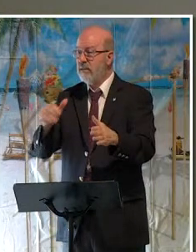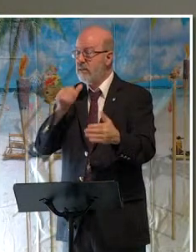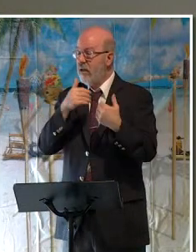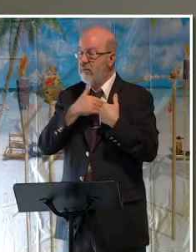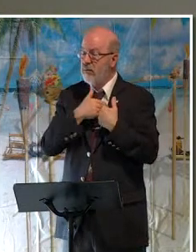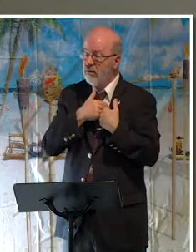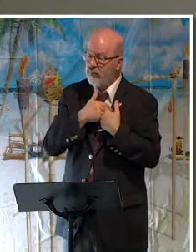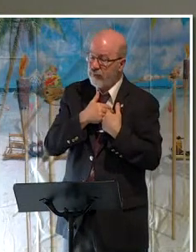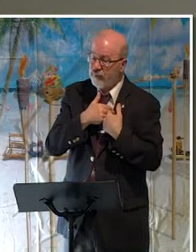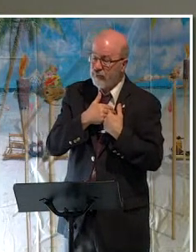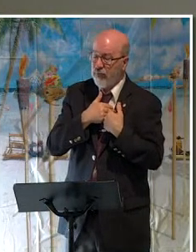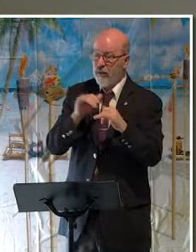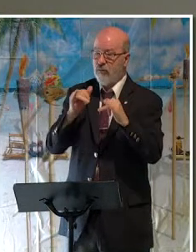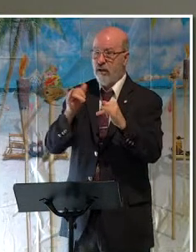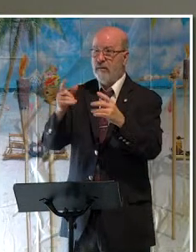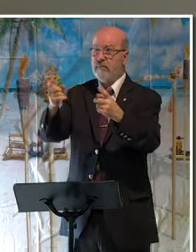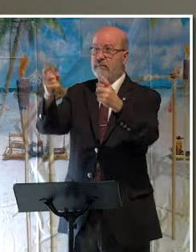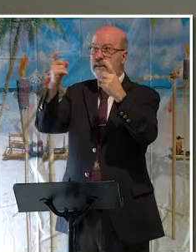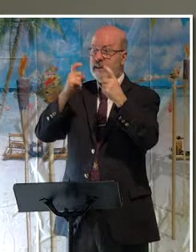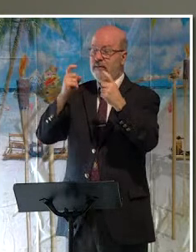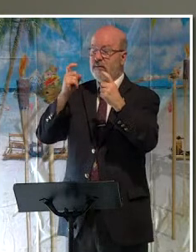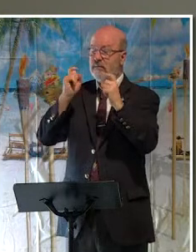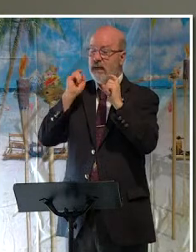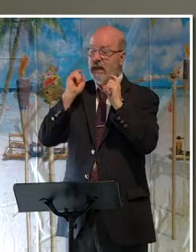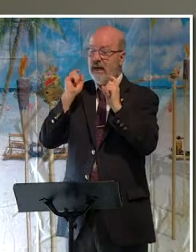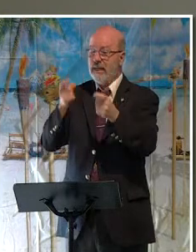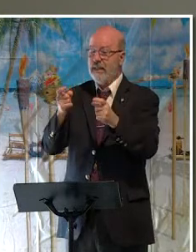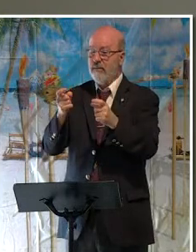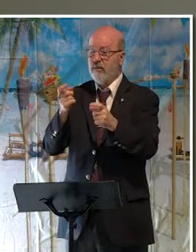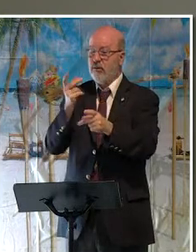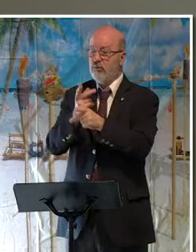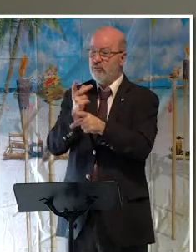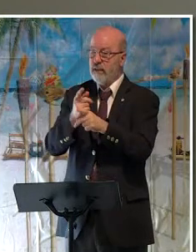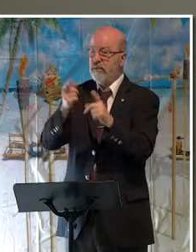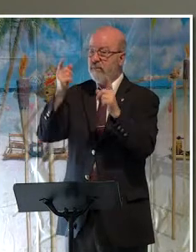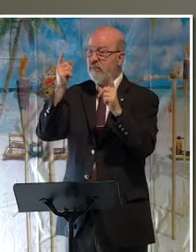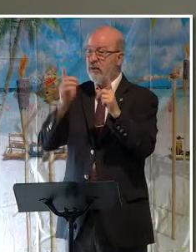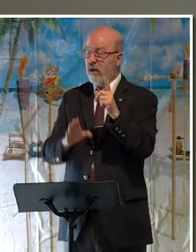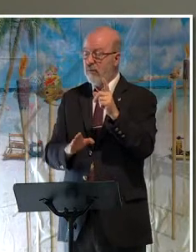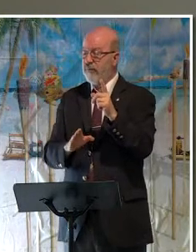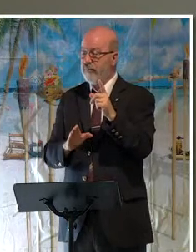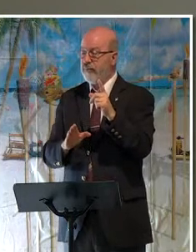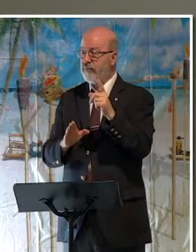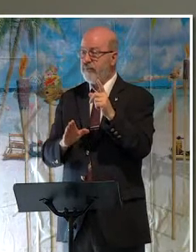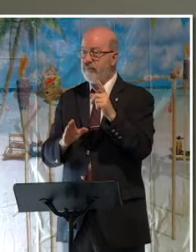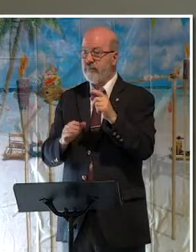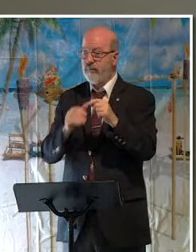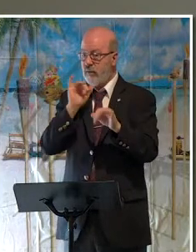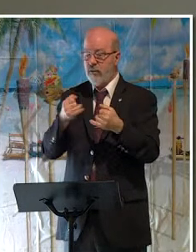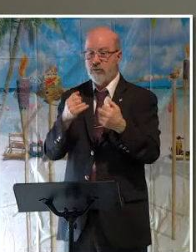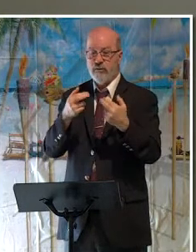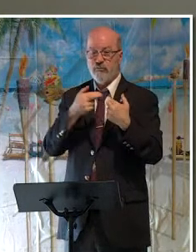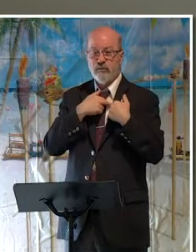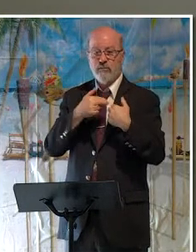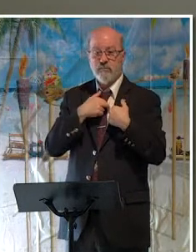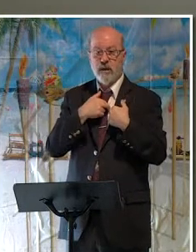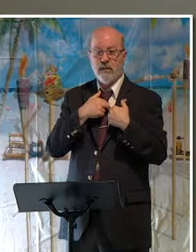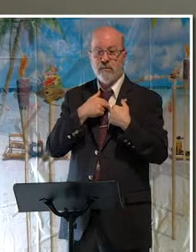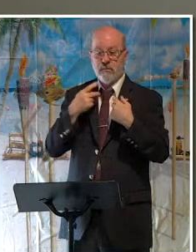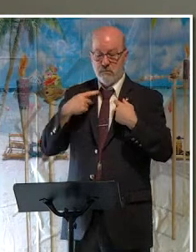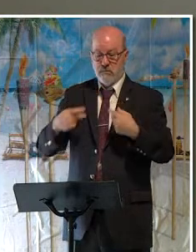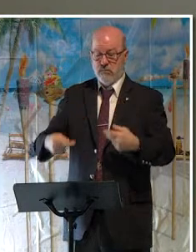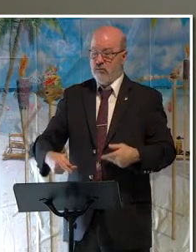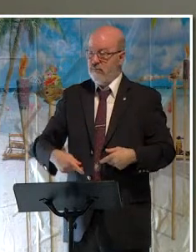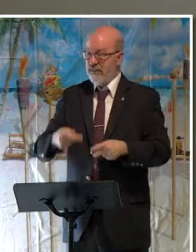burden. You and I have been given them as a gift to steward for God. And my friend, you're not just responsible for their